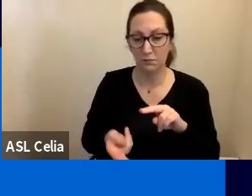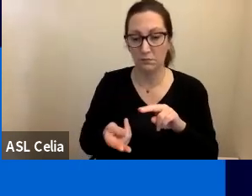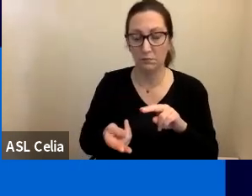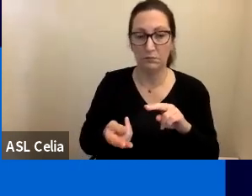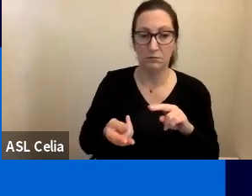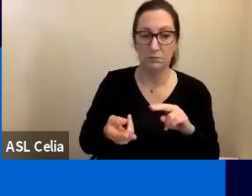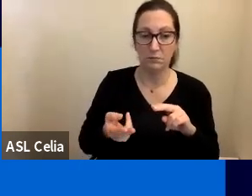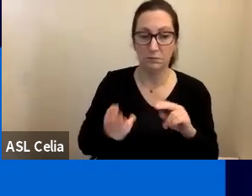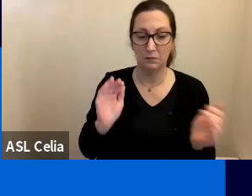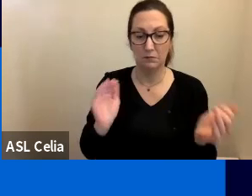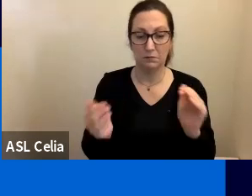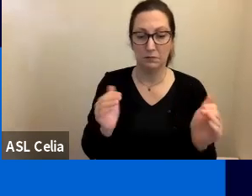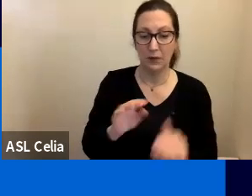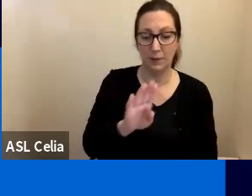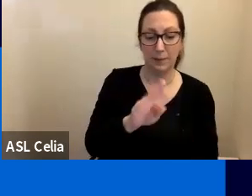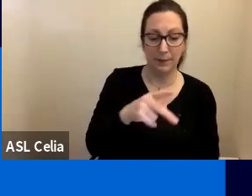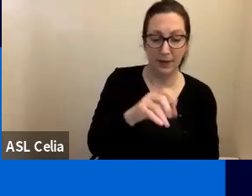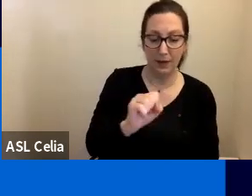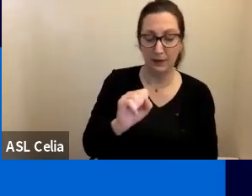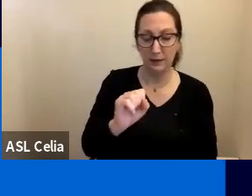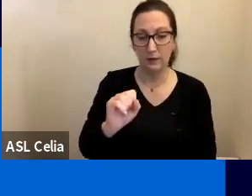versus non-BPS